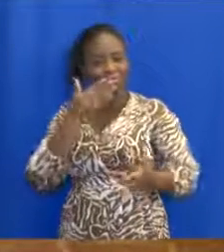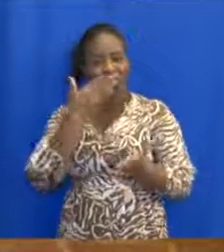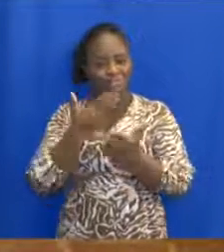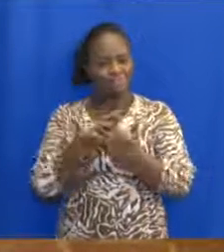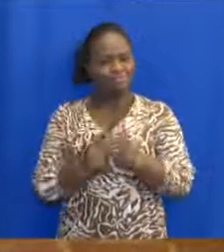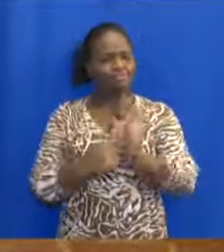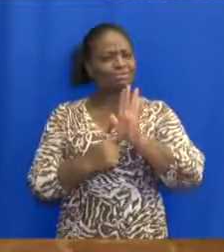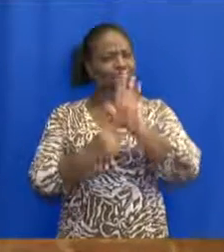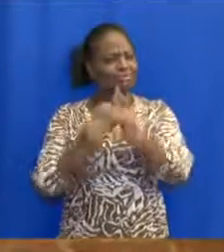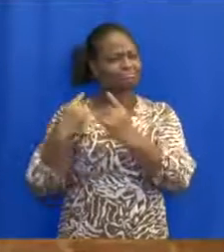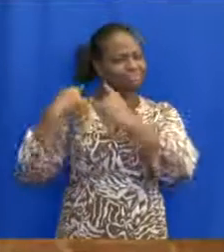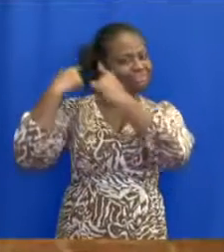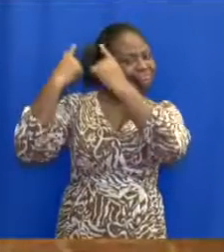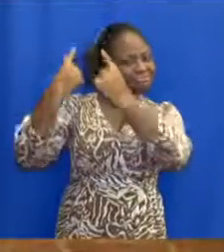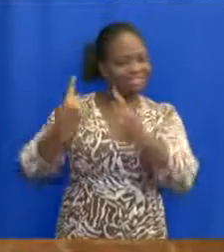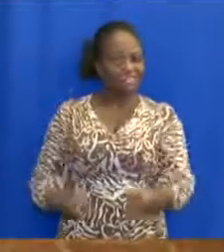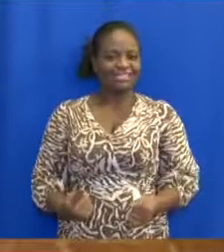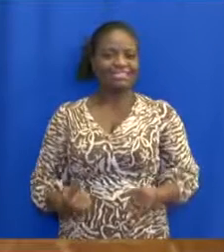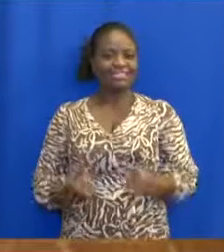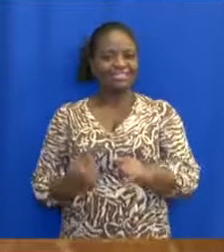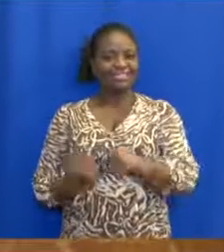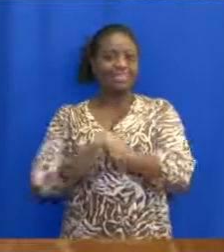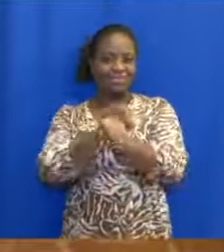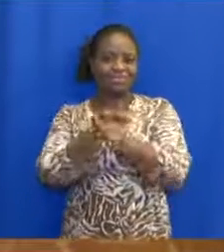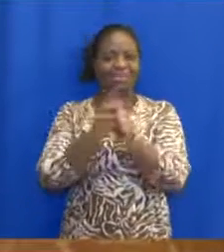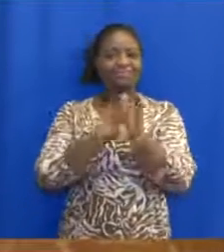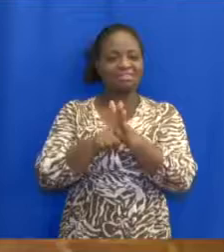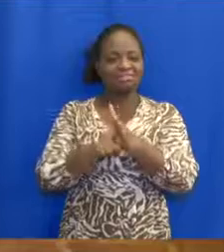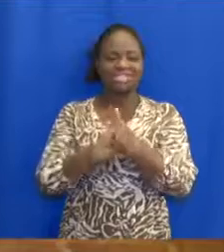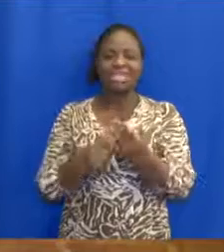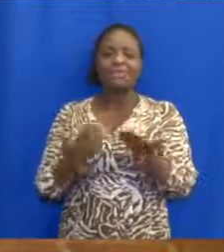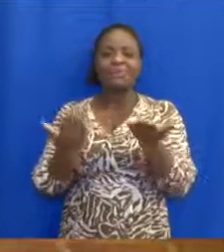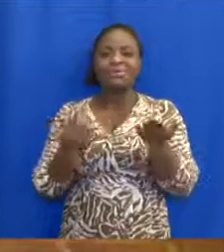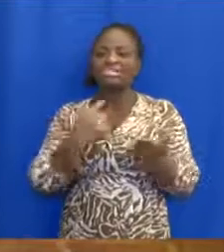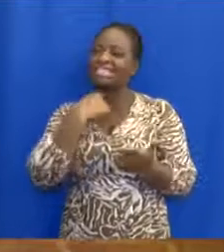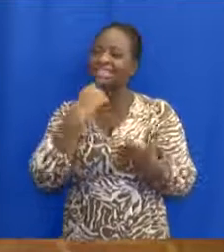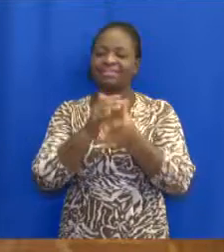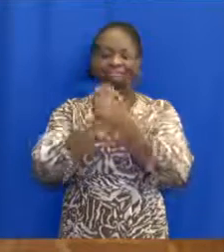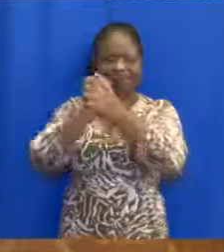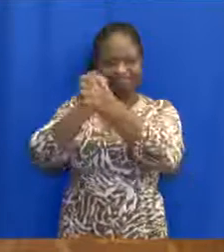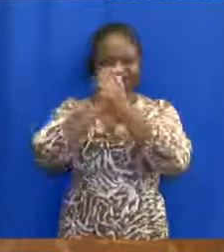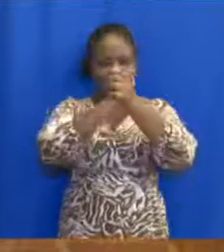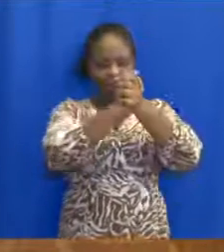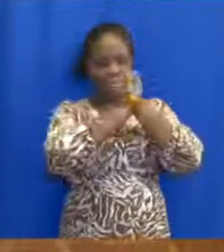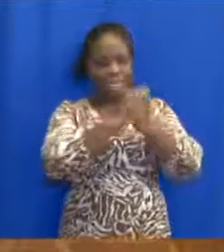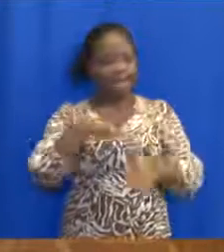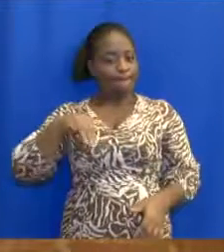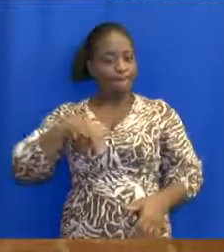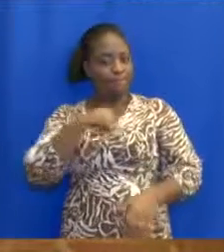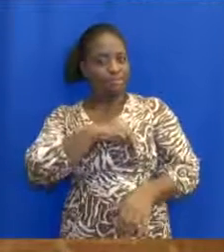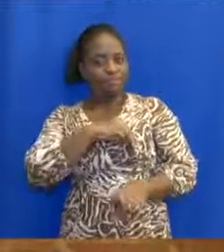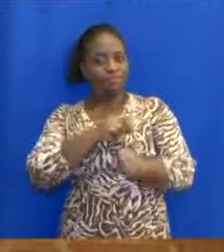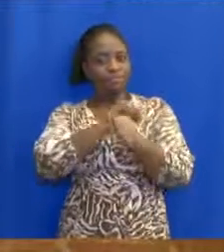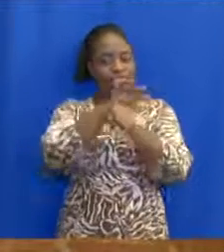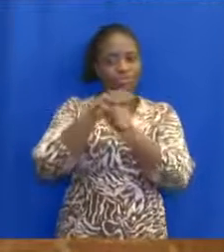been exhibited since the onset of this crisis. I extend to the trustees and members of the